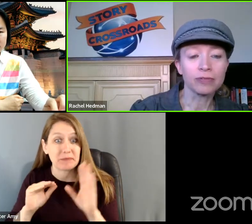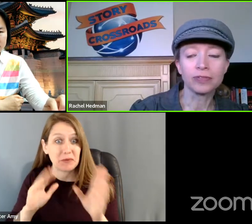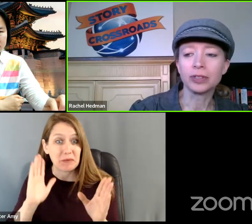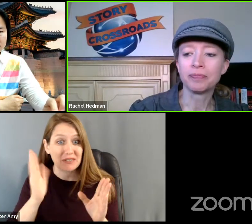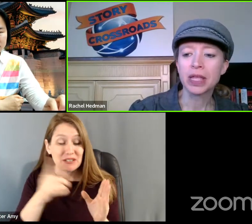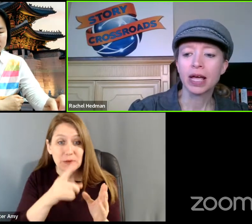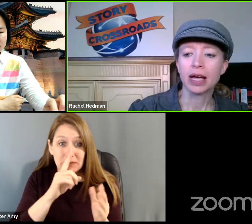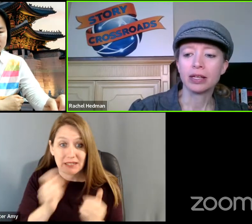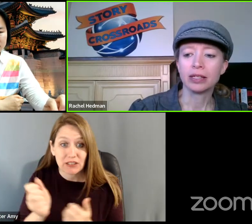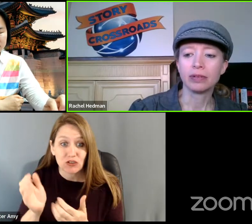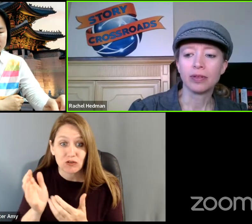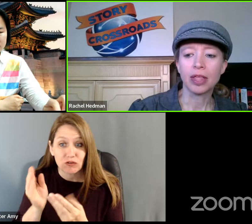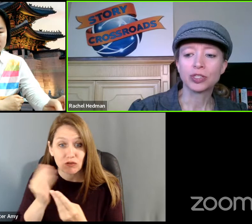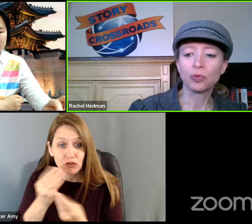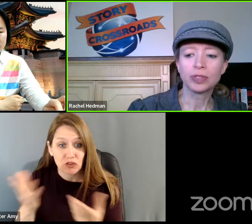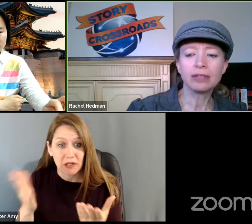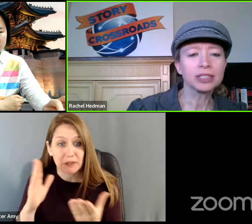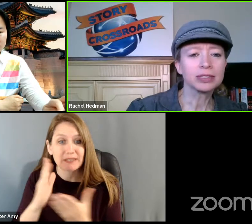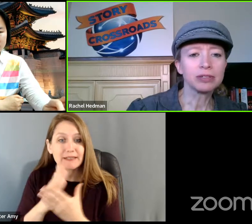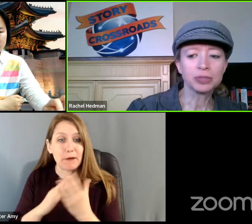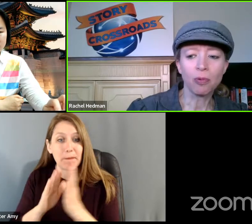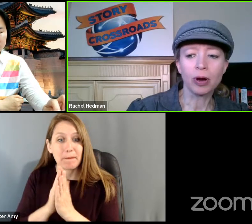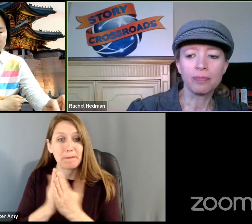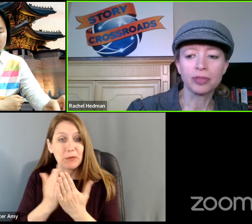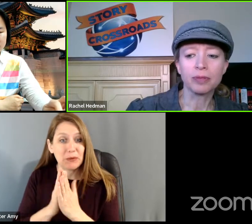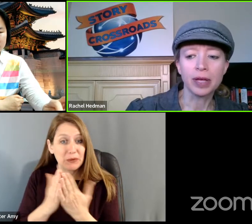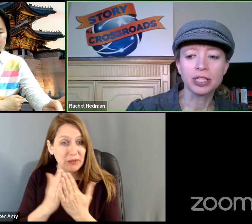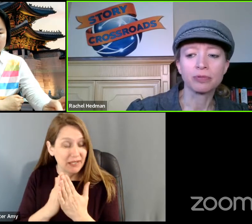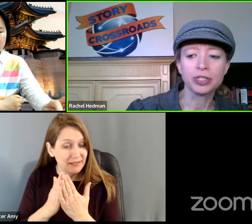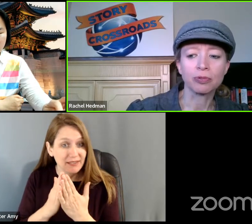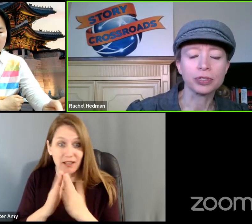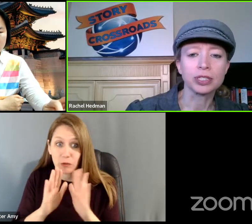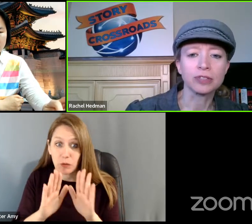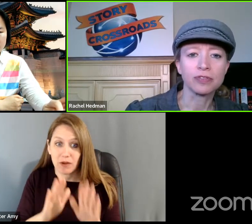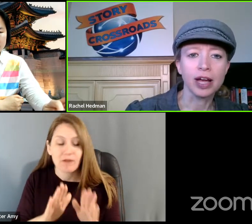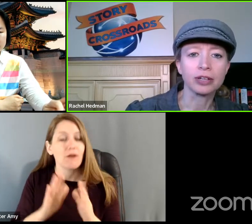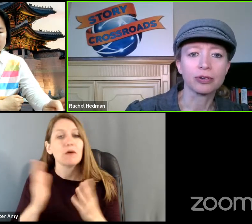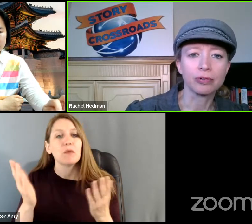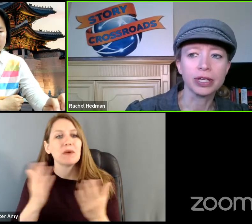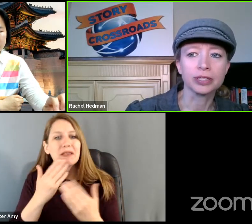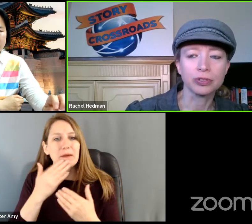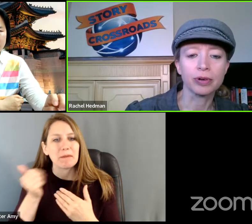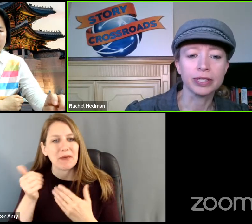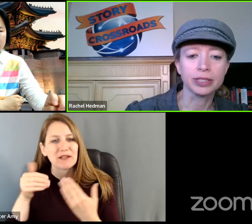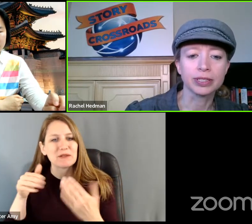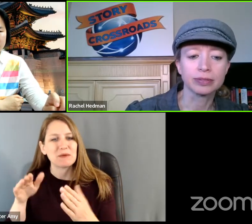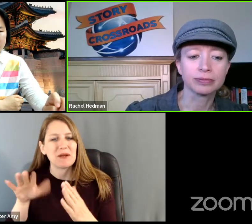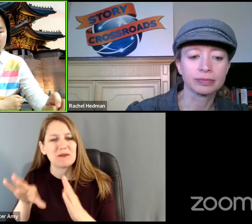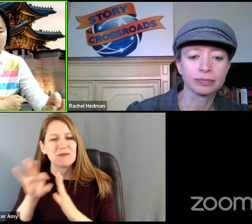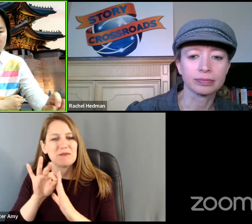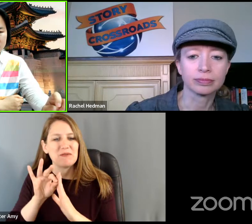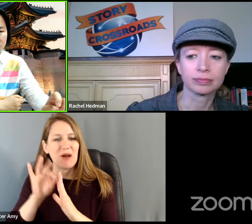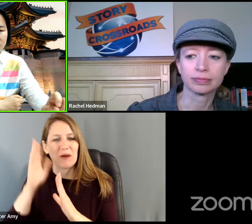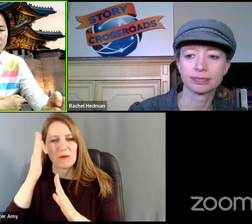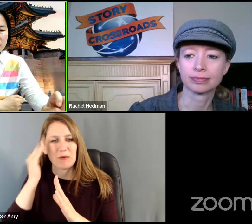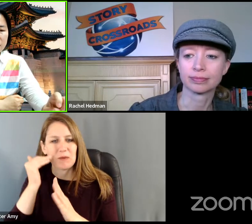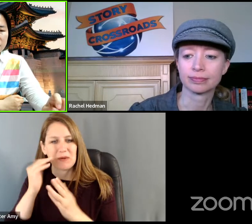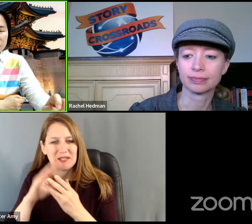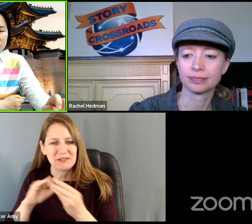were wonderful. So tell us more about the best resources to find Korean stories.